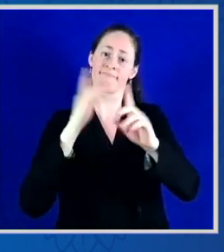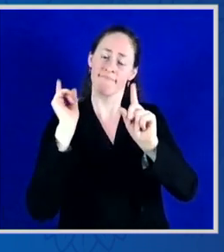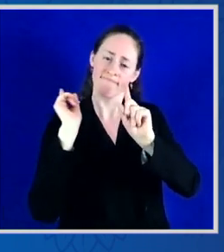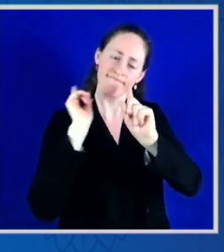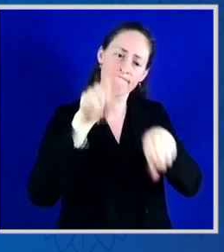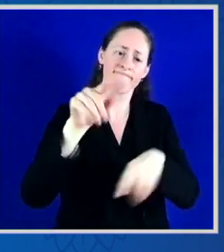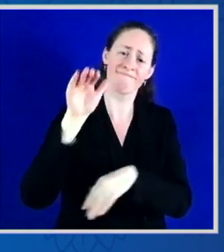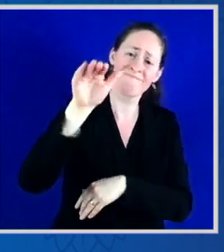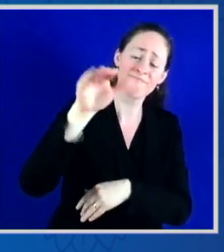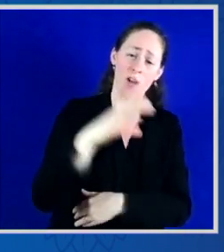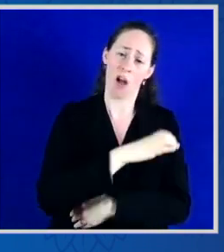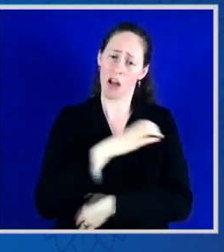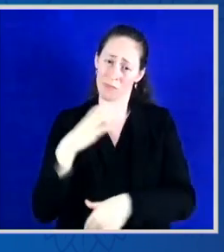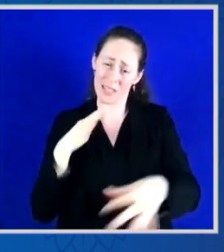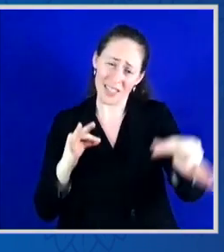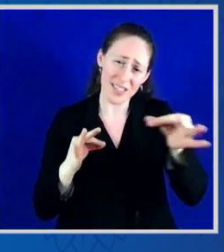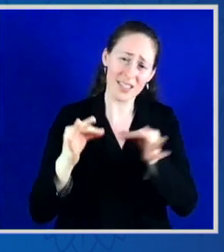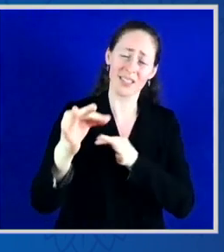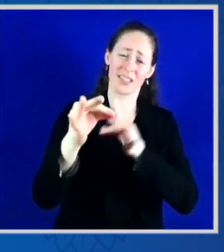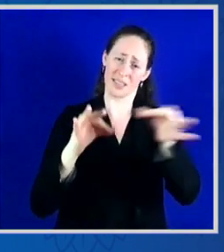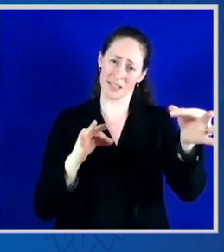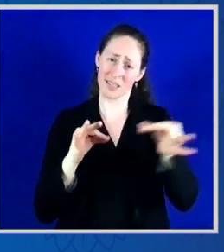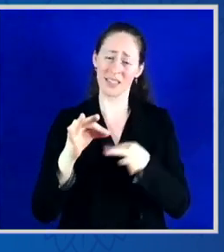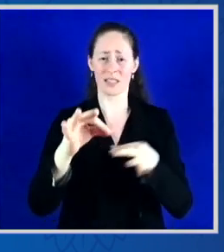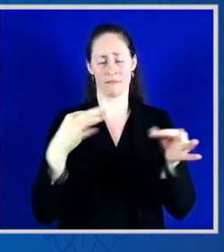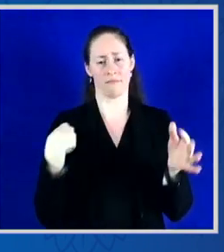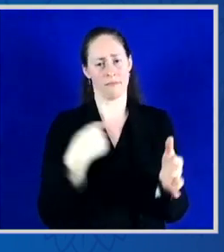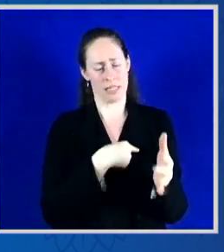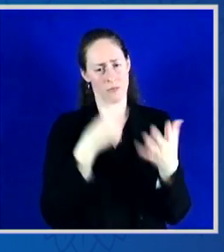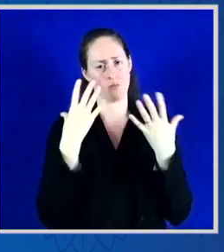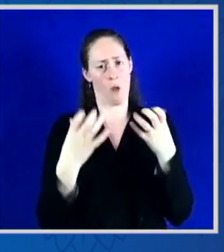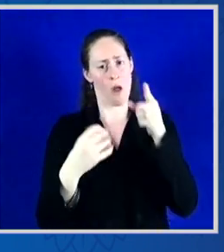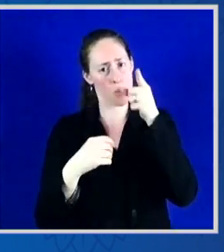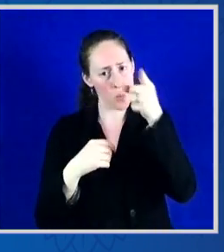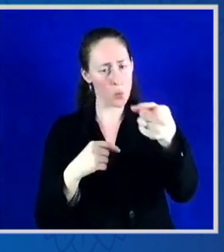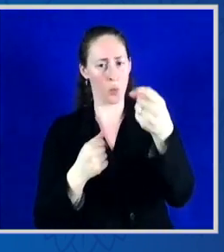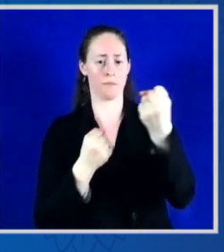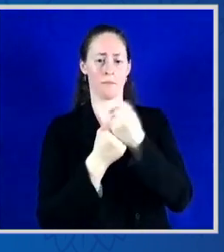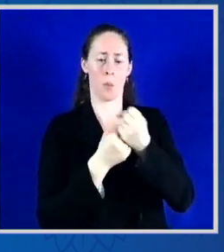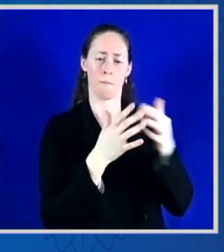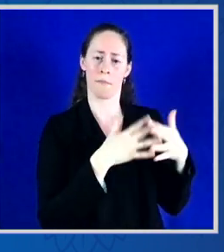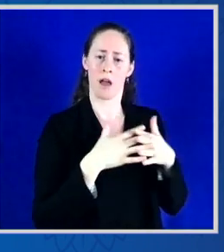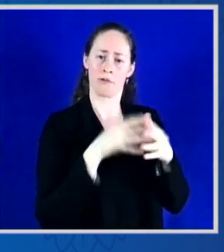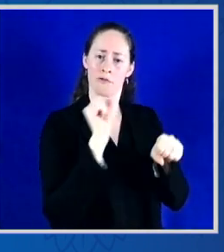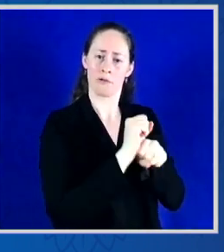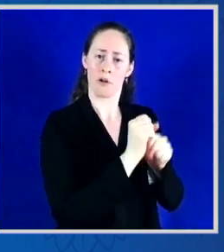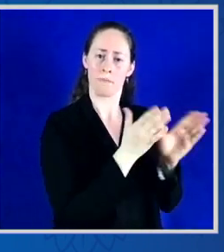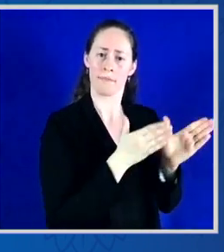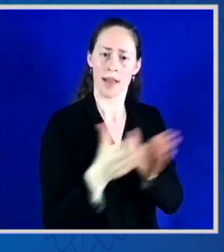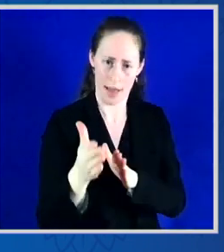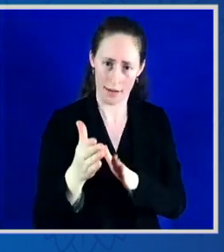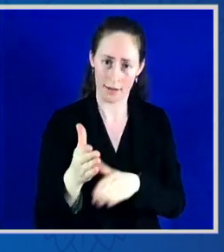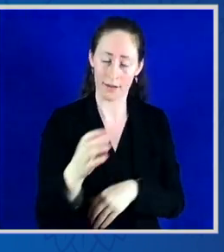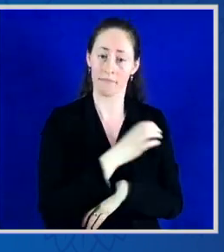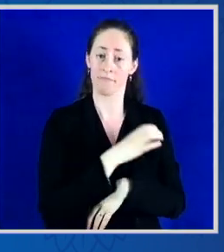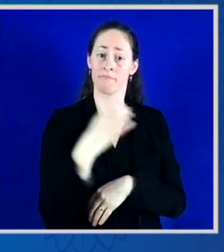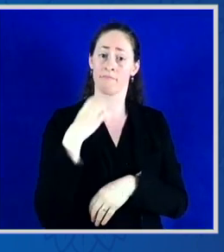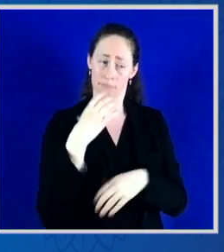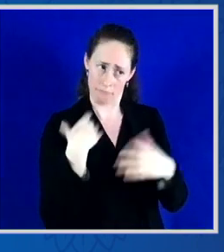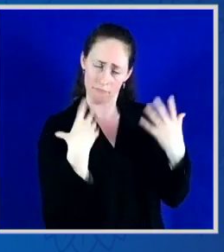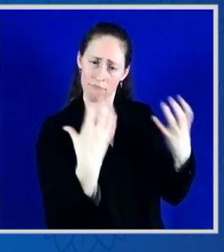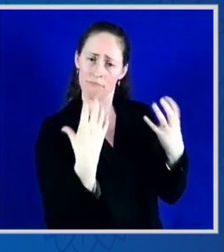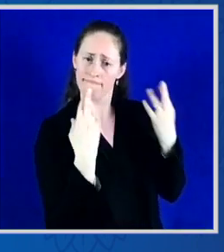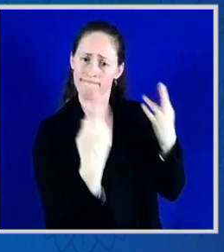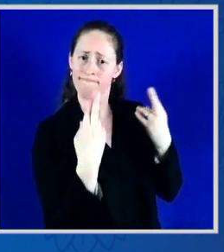American Jobs Plan. We hope that we'll gain more allies in Congress that will join President Biden and fight to make sure this investment stays in the